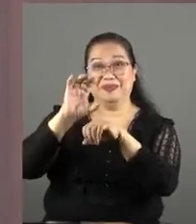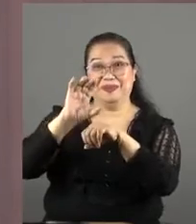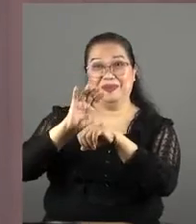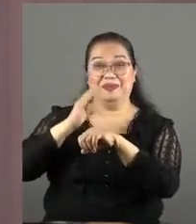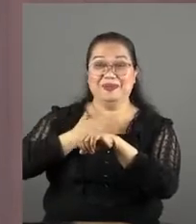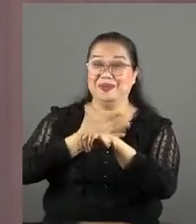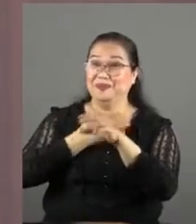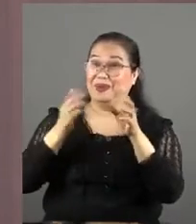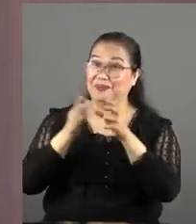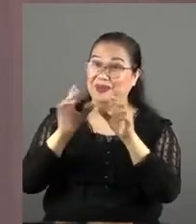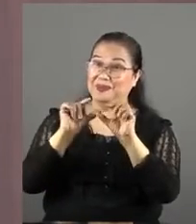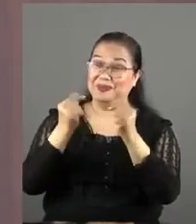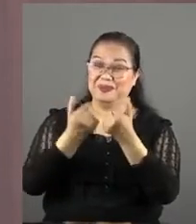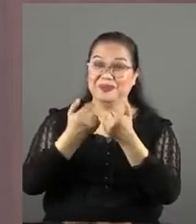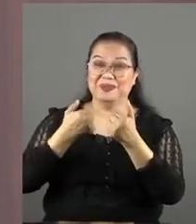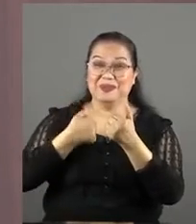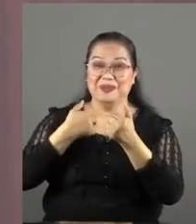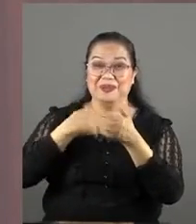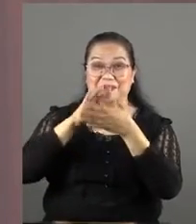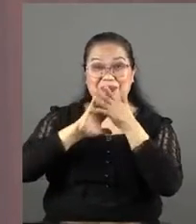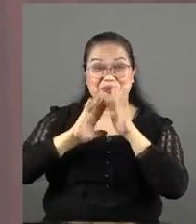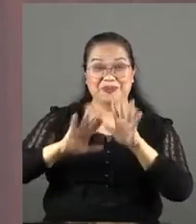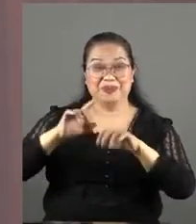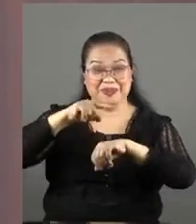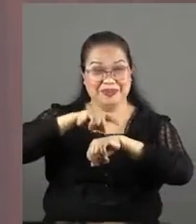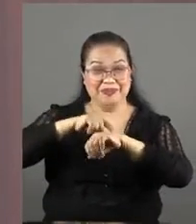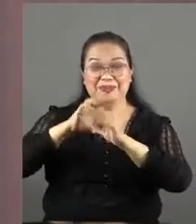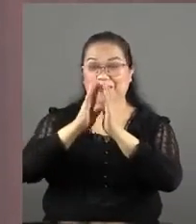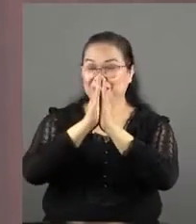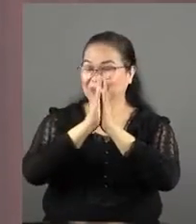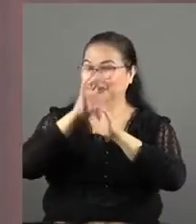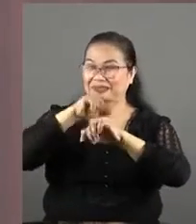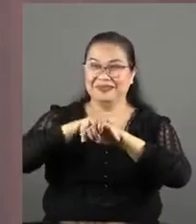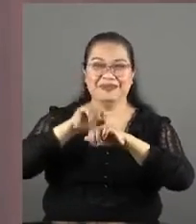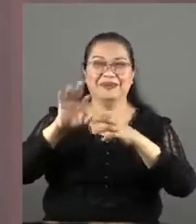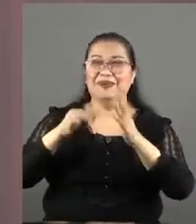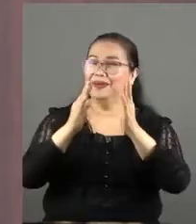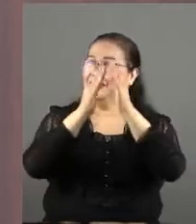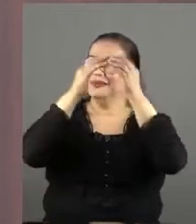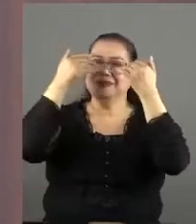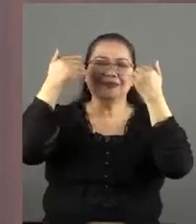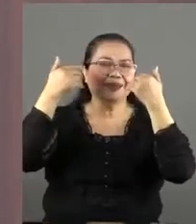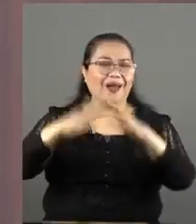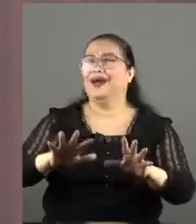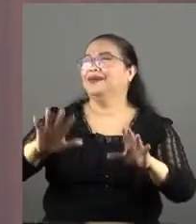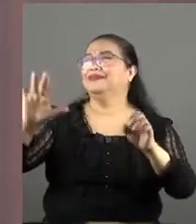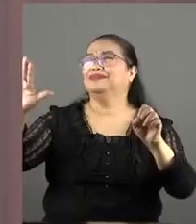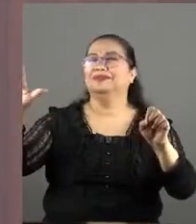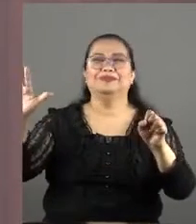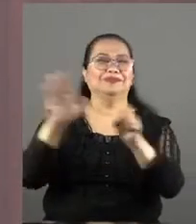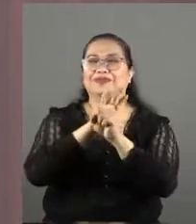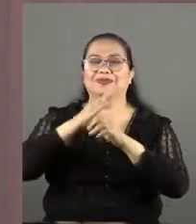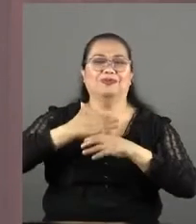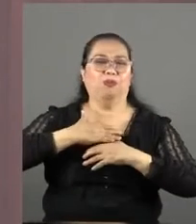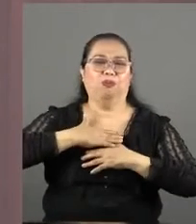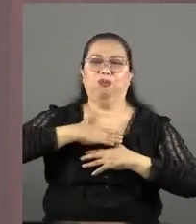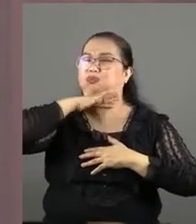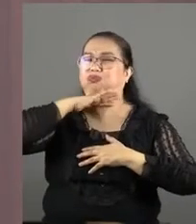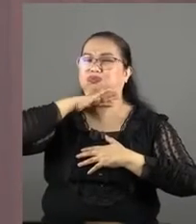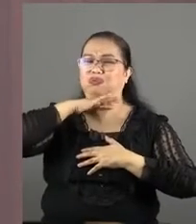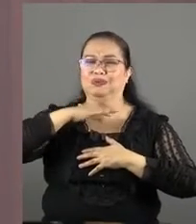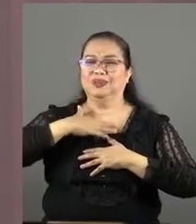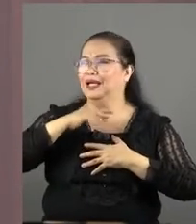my small group, in my quiet time, in my prayer time, I've encountered the living God. I'm full. I'm not taking